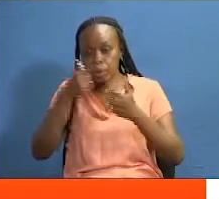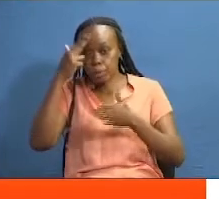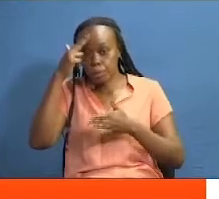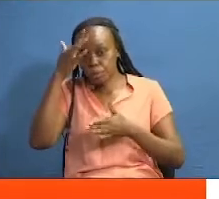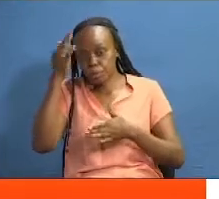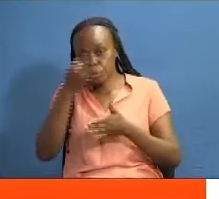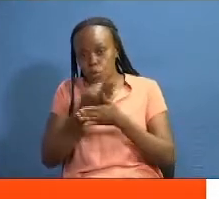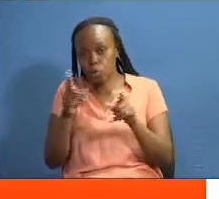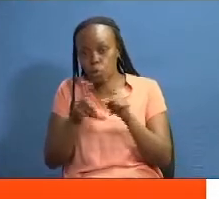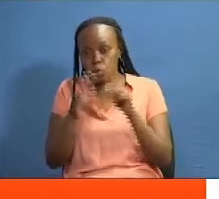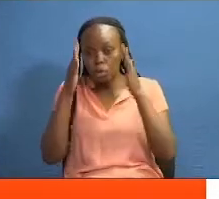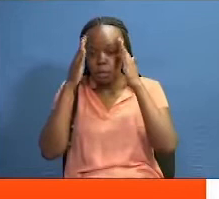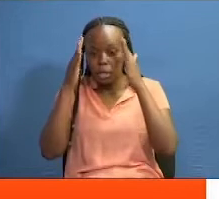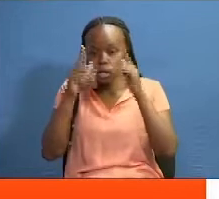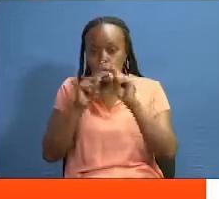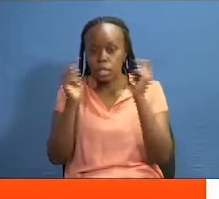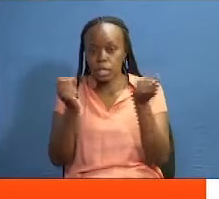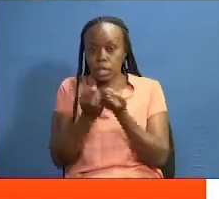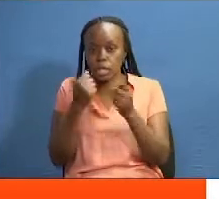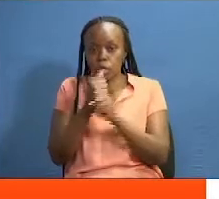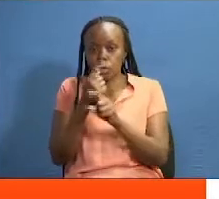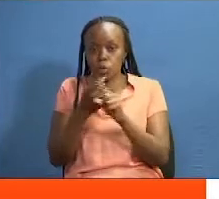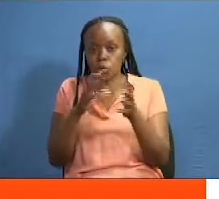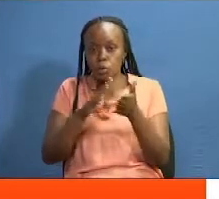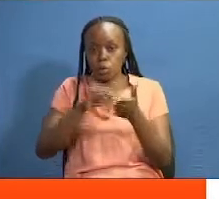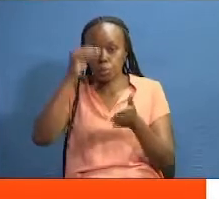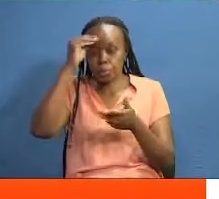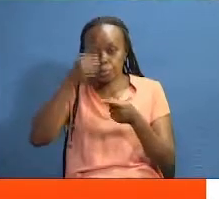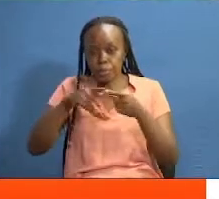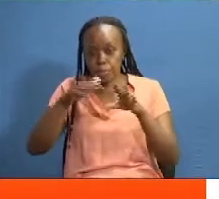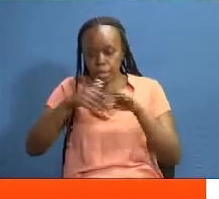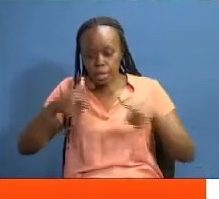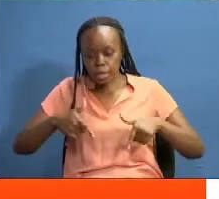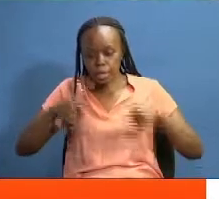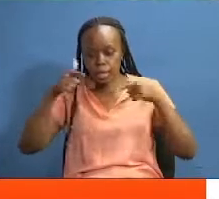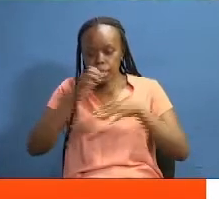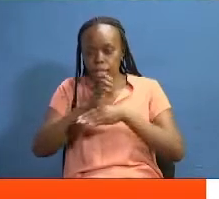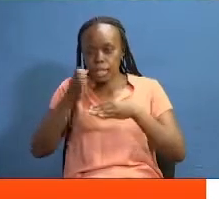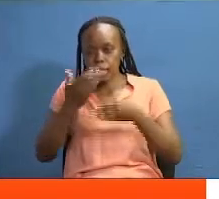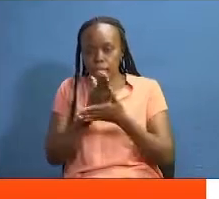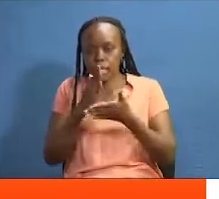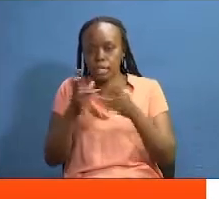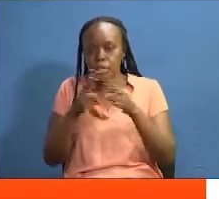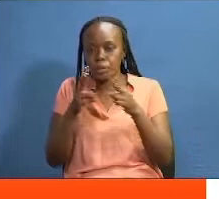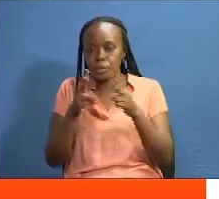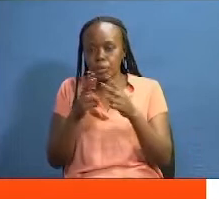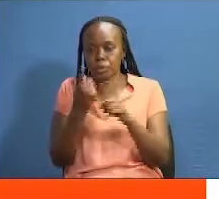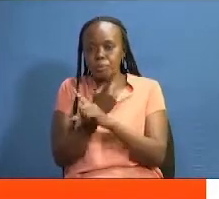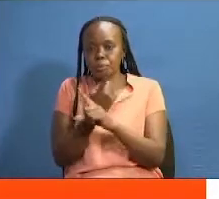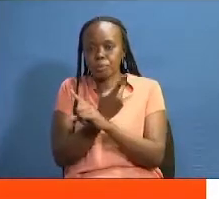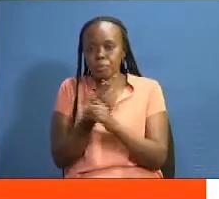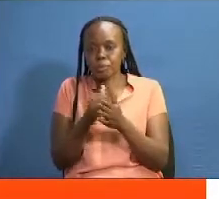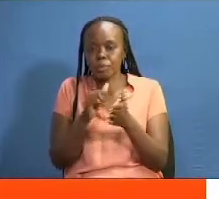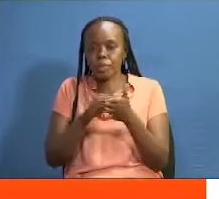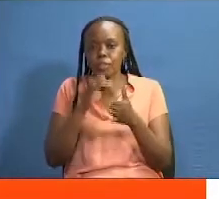might really focus on trying to get a job from what they studied, but in life, probably they'll end up doing something very different. Thank you so much. That